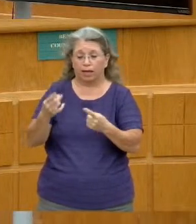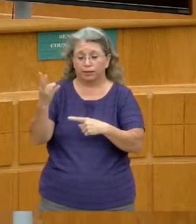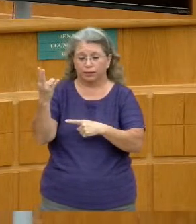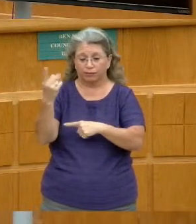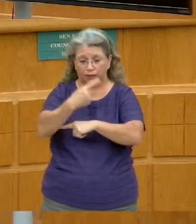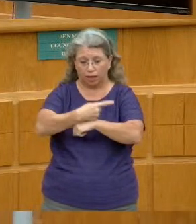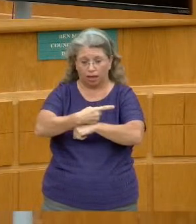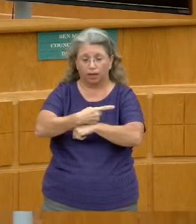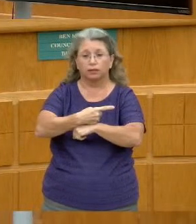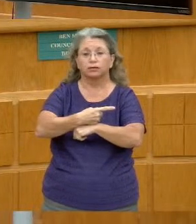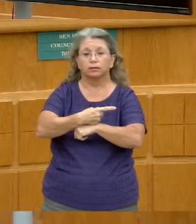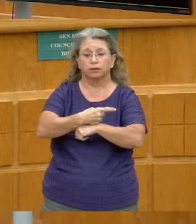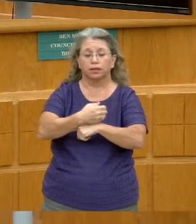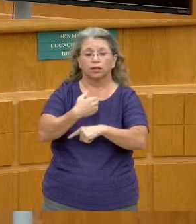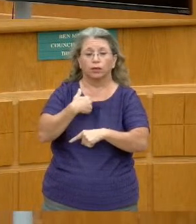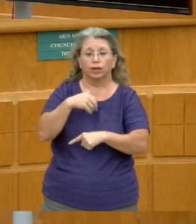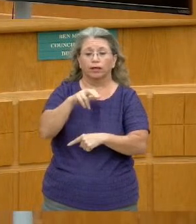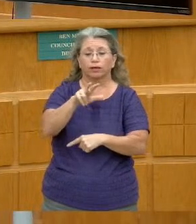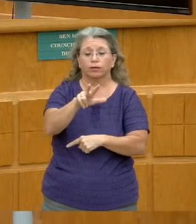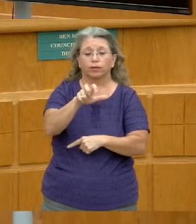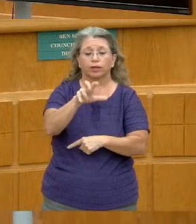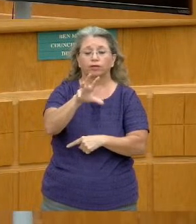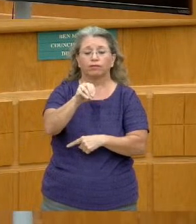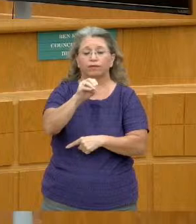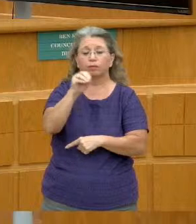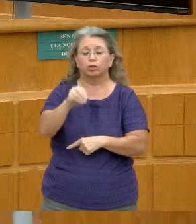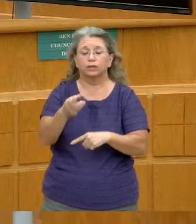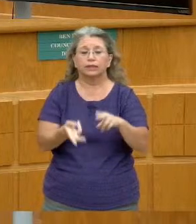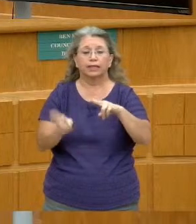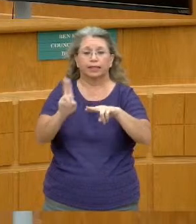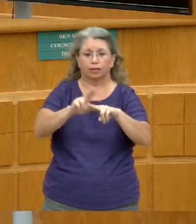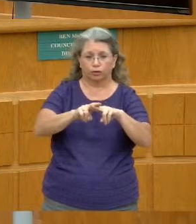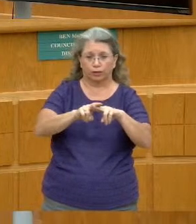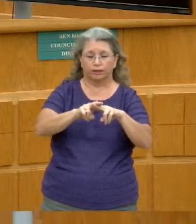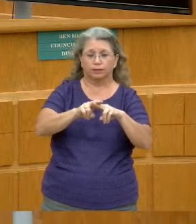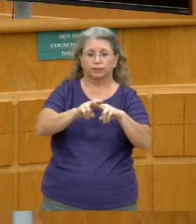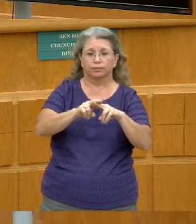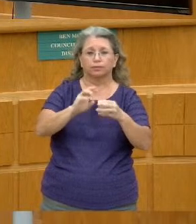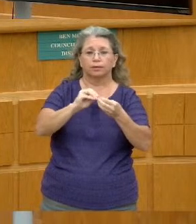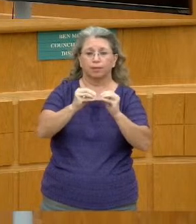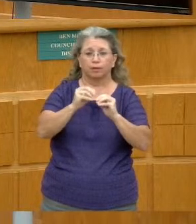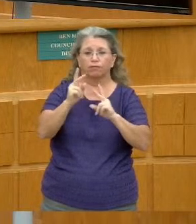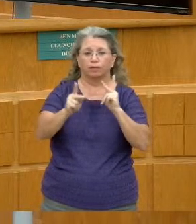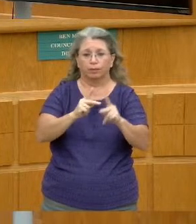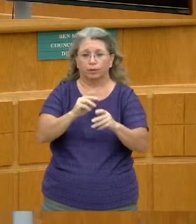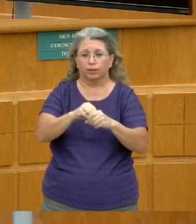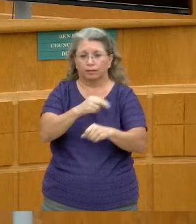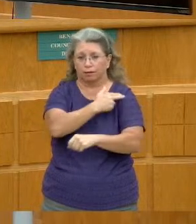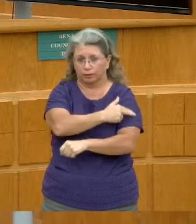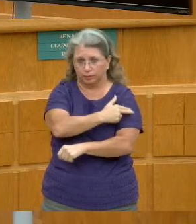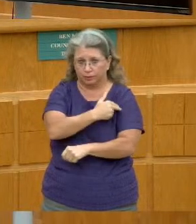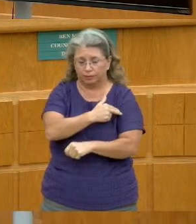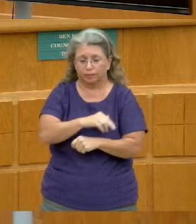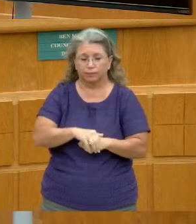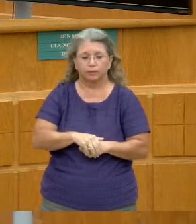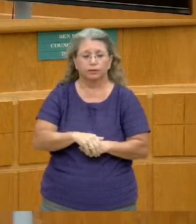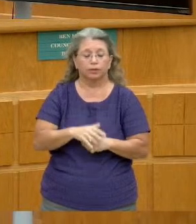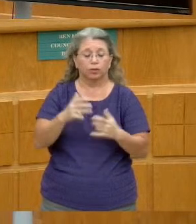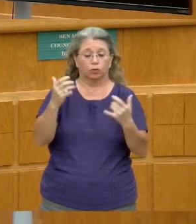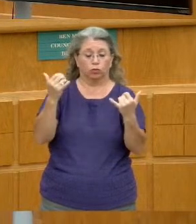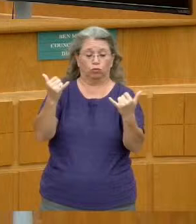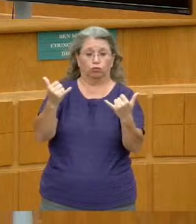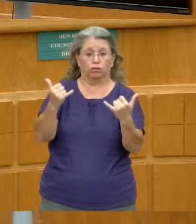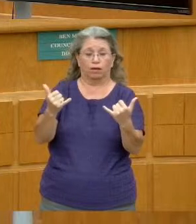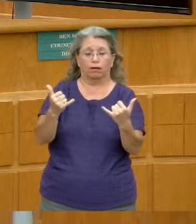days a 350% increase in the number of persons hospitalized. Right, so today